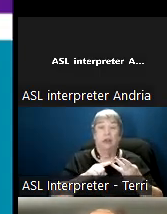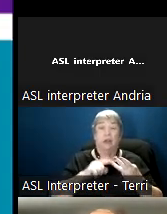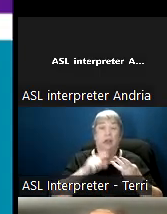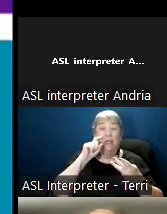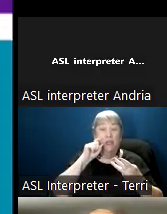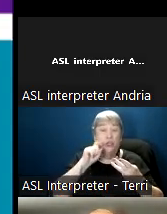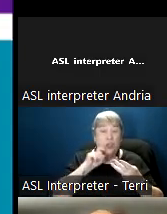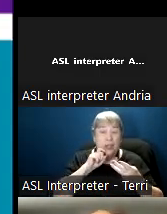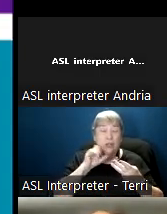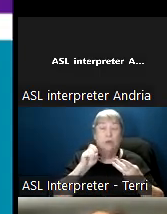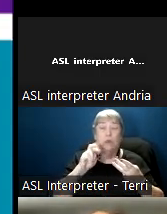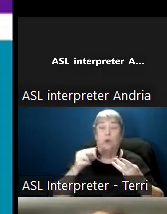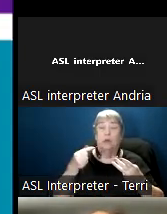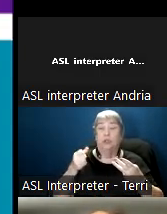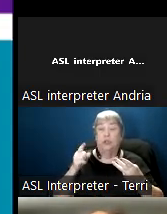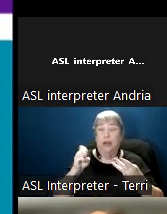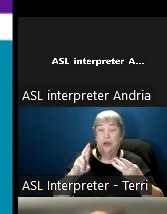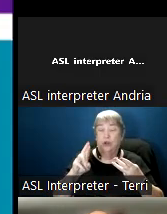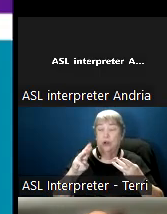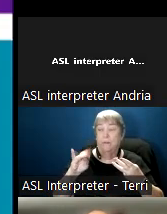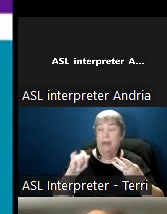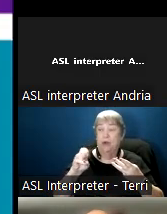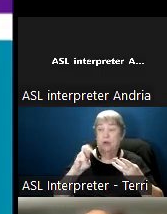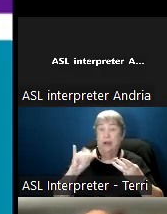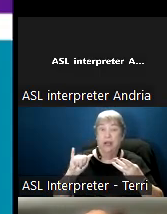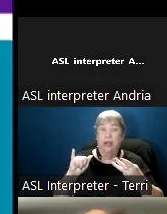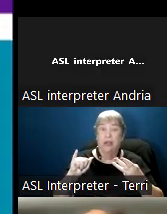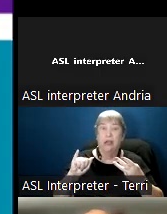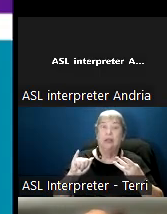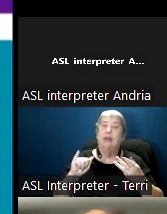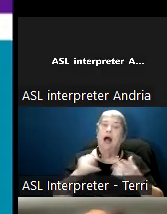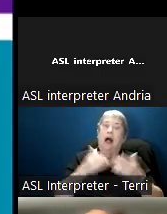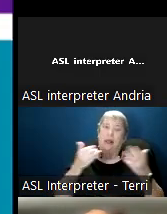gender minority, those numbers go up a lot.